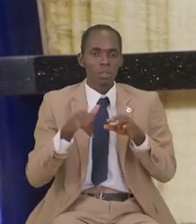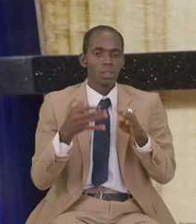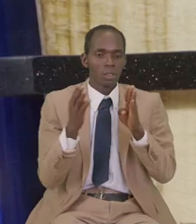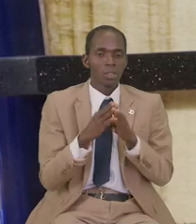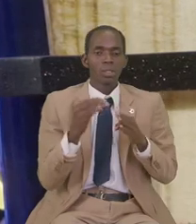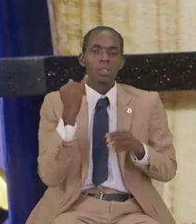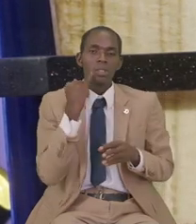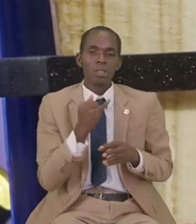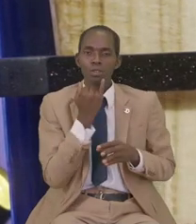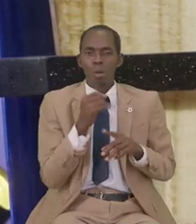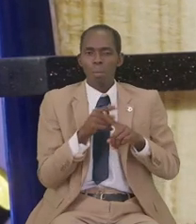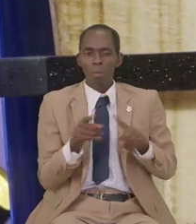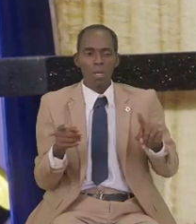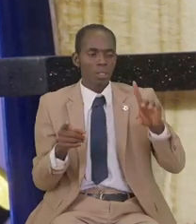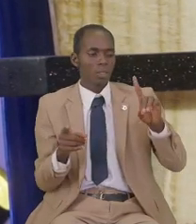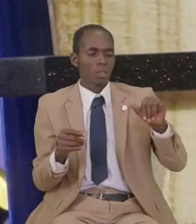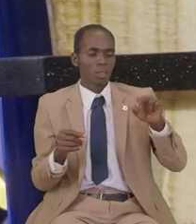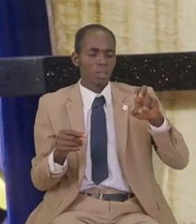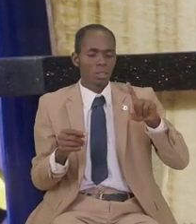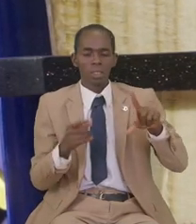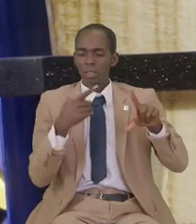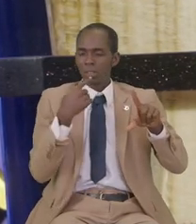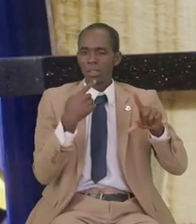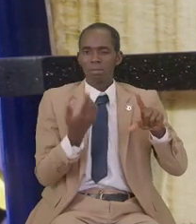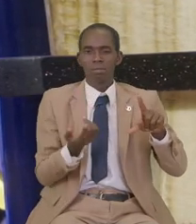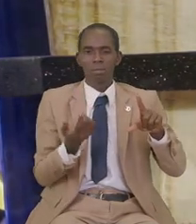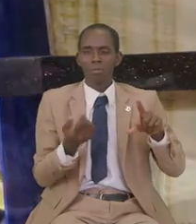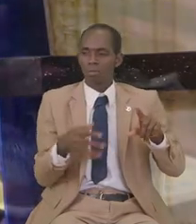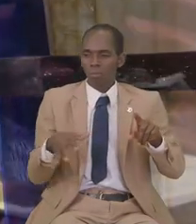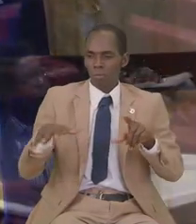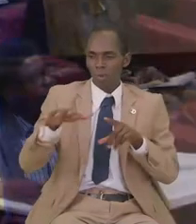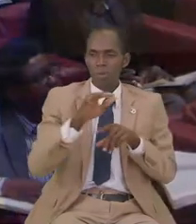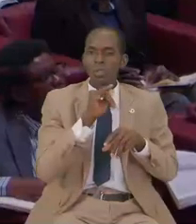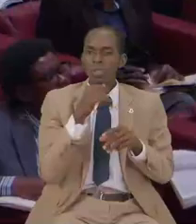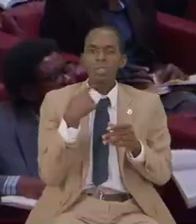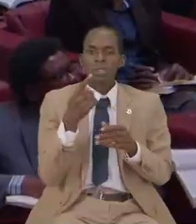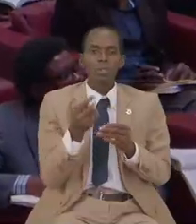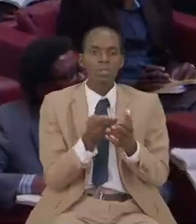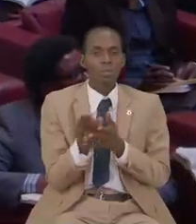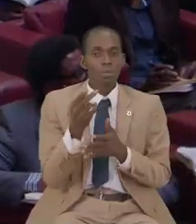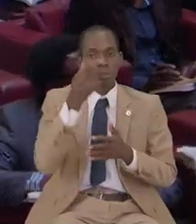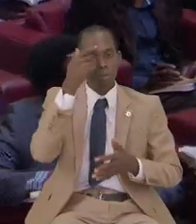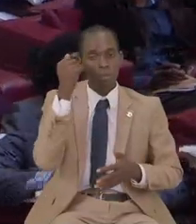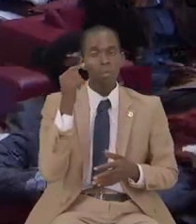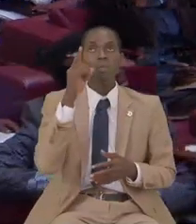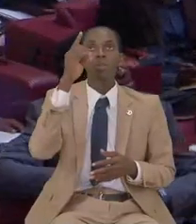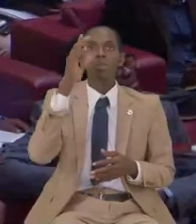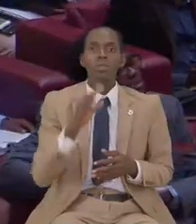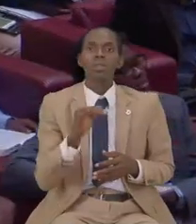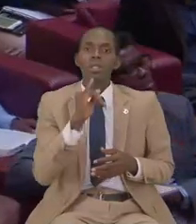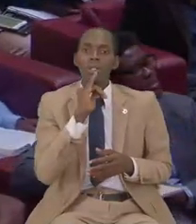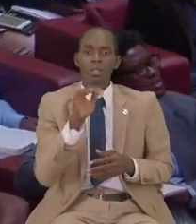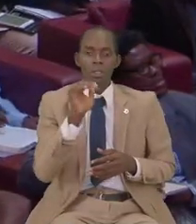But Jeremiah said, they're not telling you the truth, because God is a holy God,